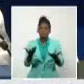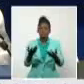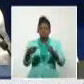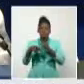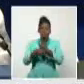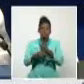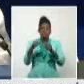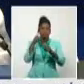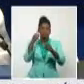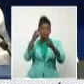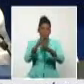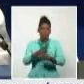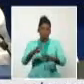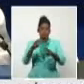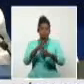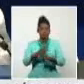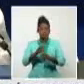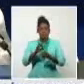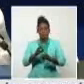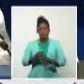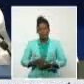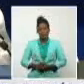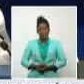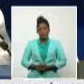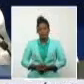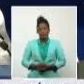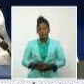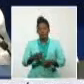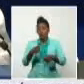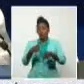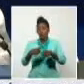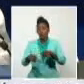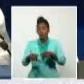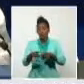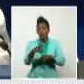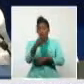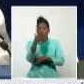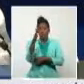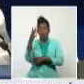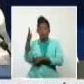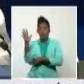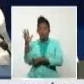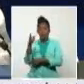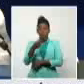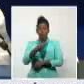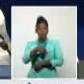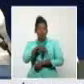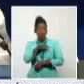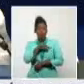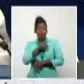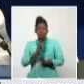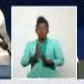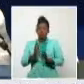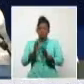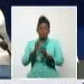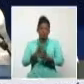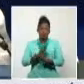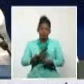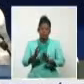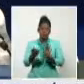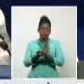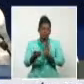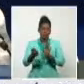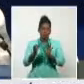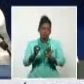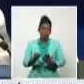the country accumulates 83 people, that is 4.8%, whose source of